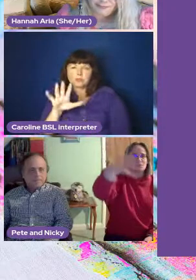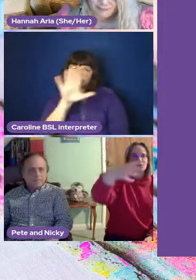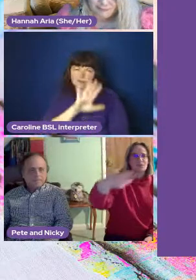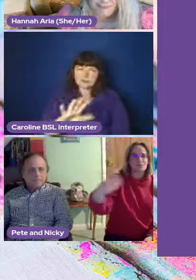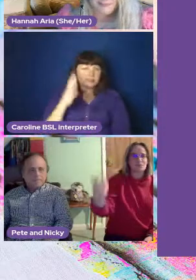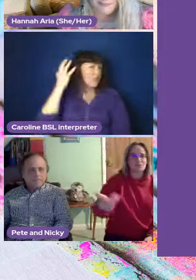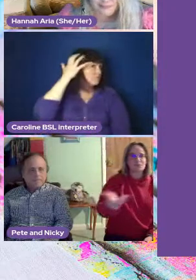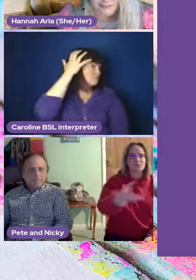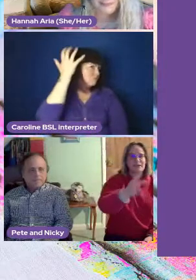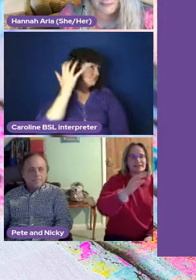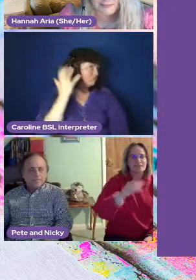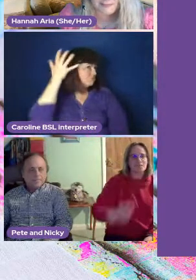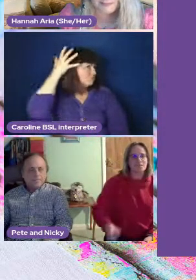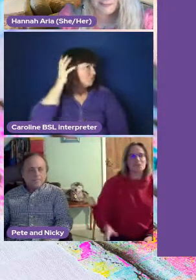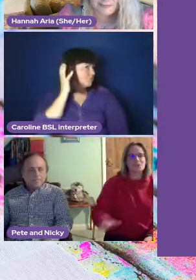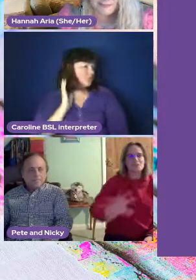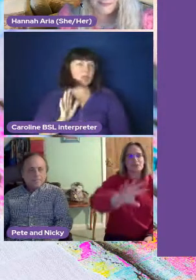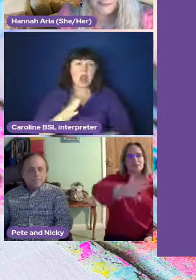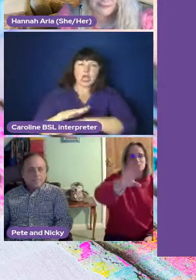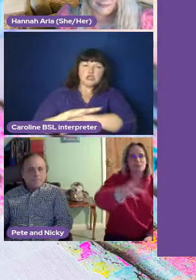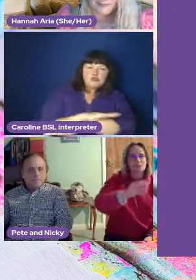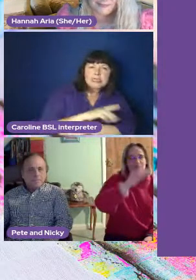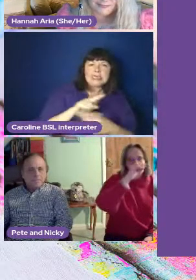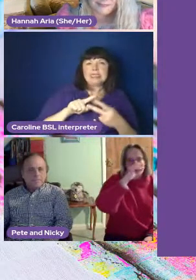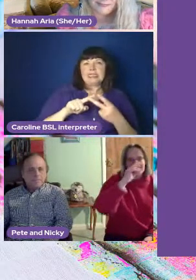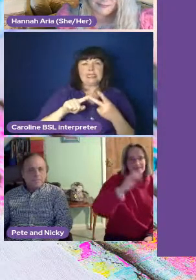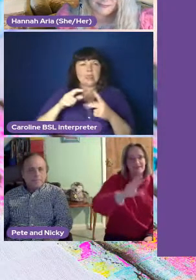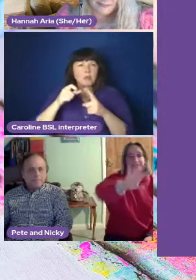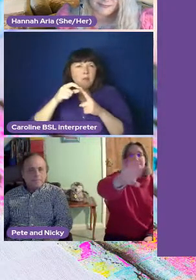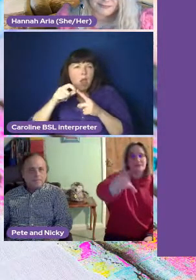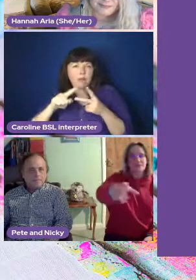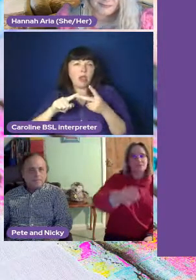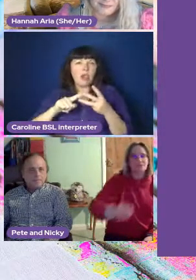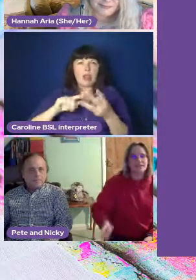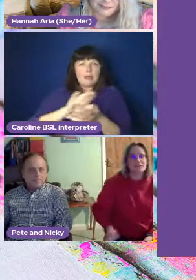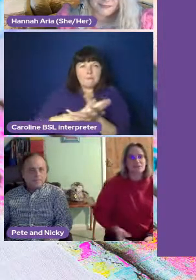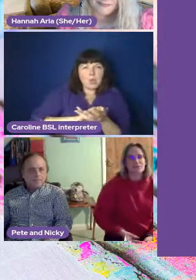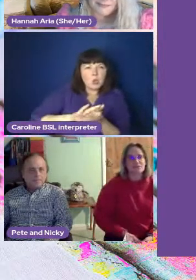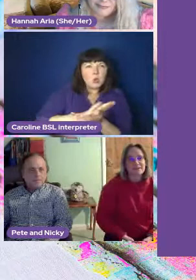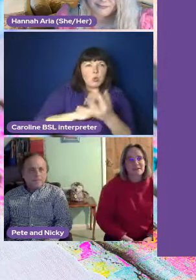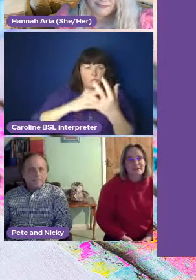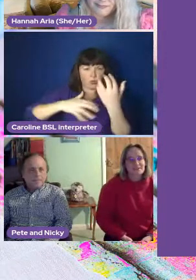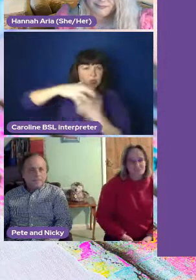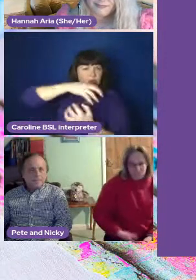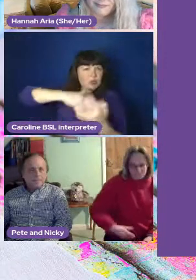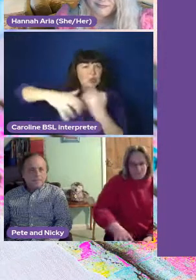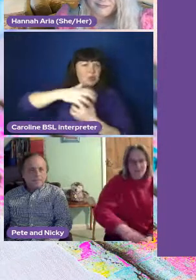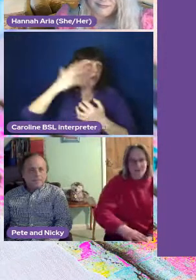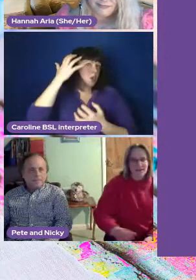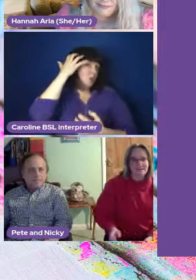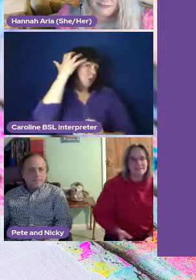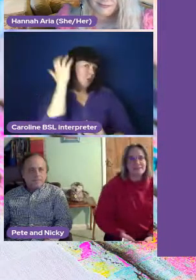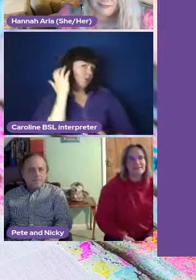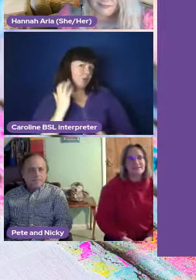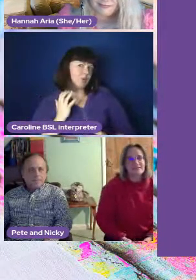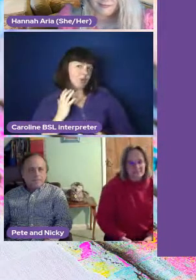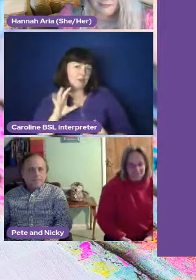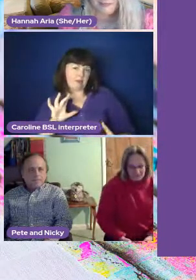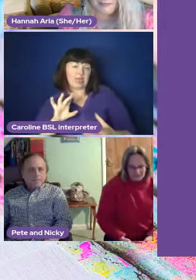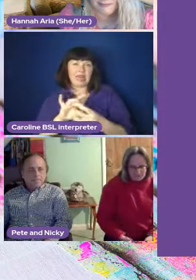sort of like purples and greens and blues, because I thought it would go in nicely with the actual sort of the